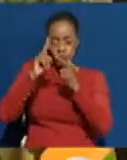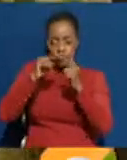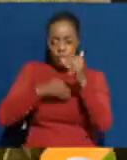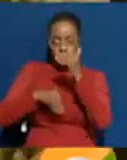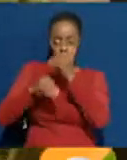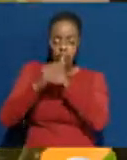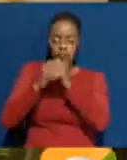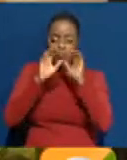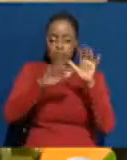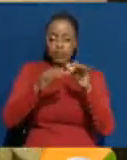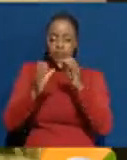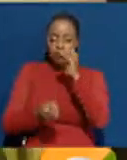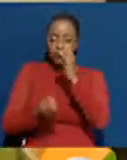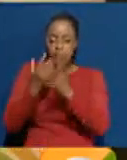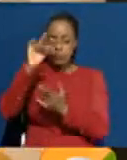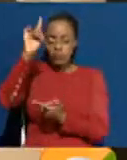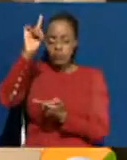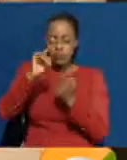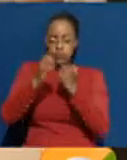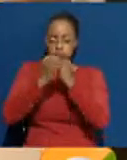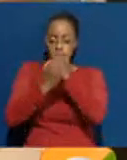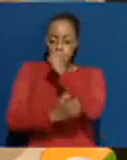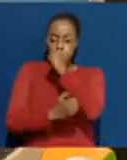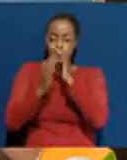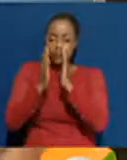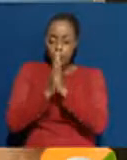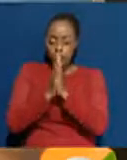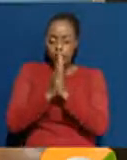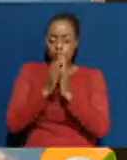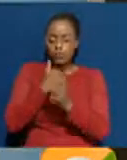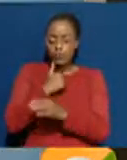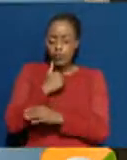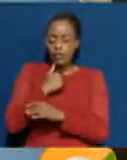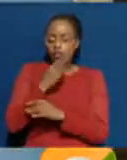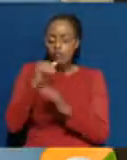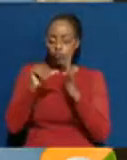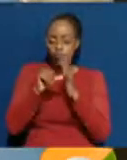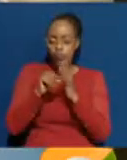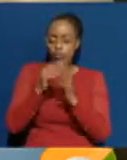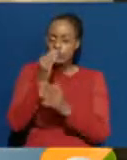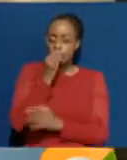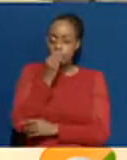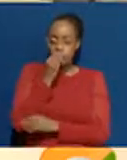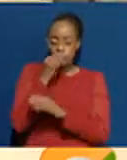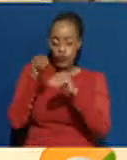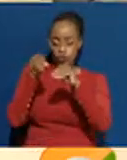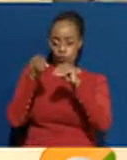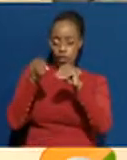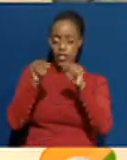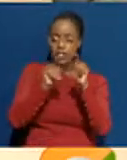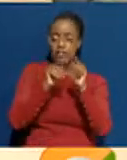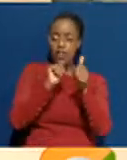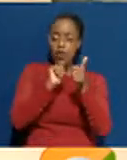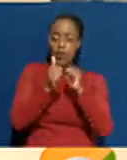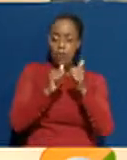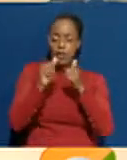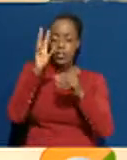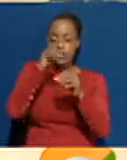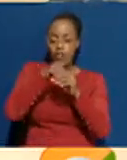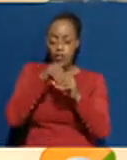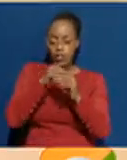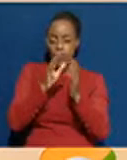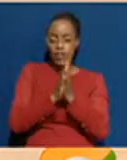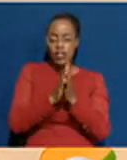agricultural production and reduce poverty and malnutrition in the country. It primarily fosters competitive inclusion